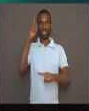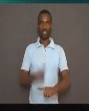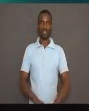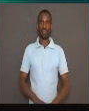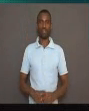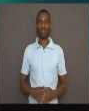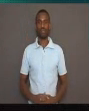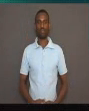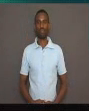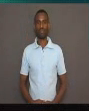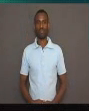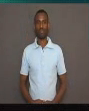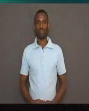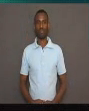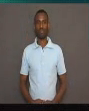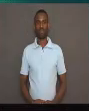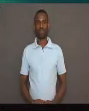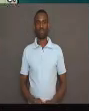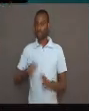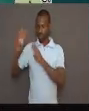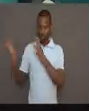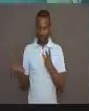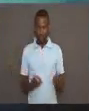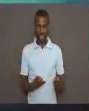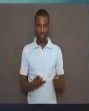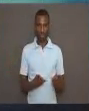Let's get back to our lesson.